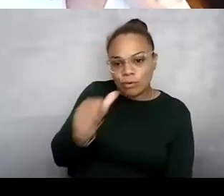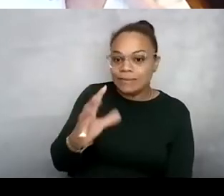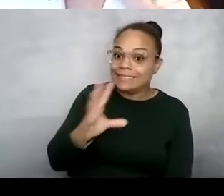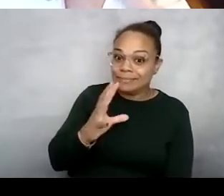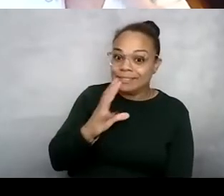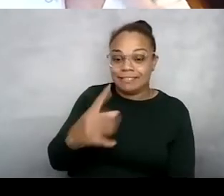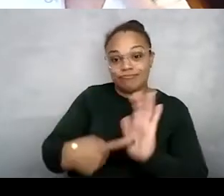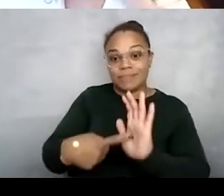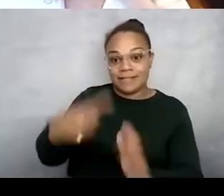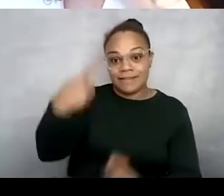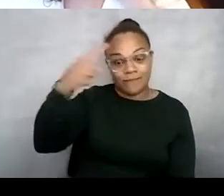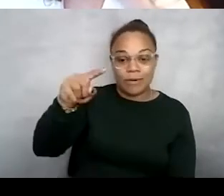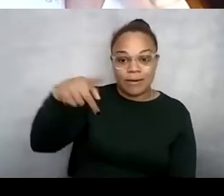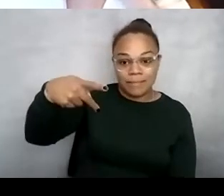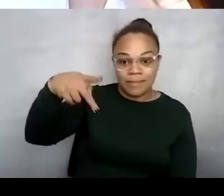how would you answer that?